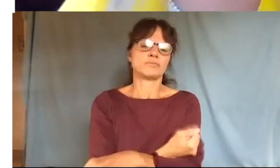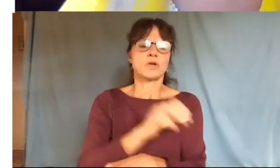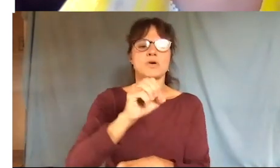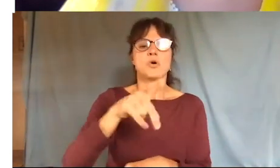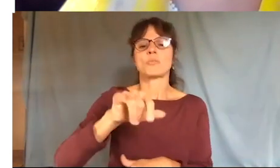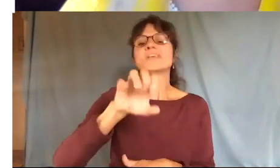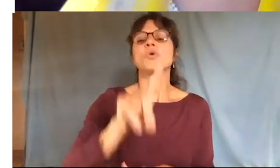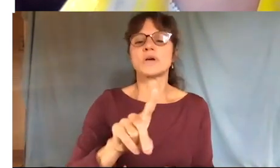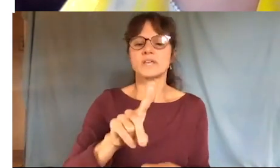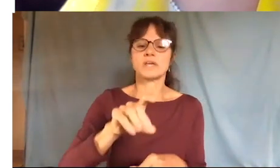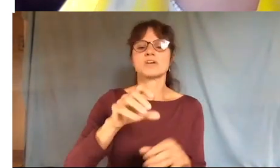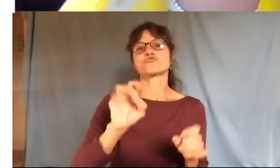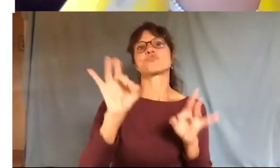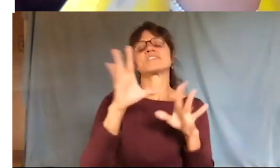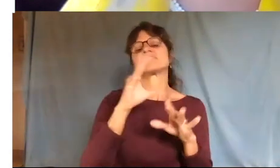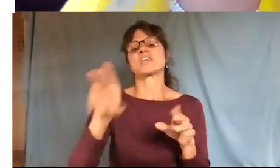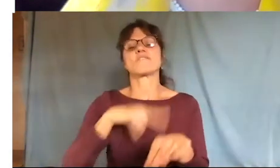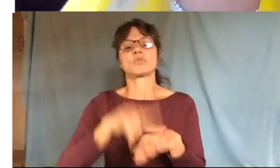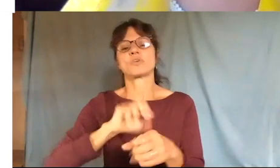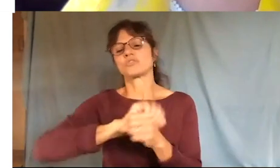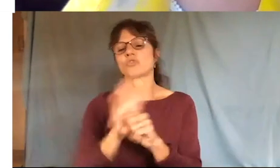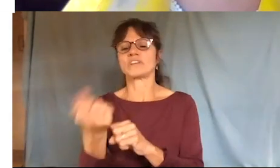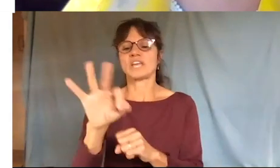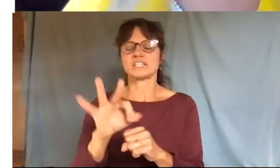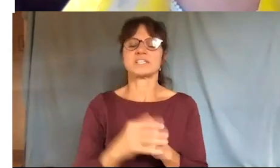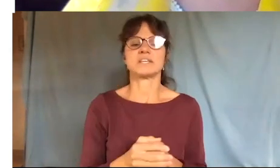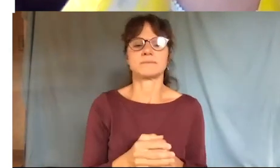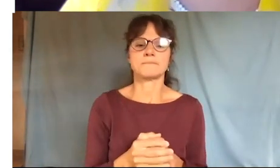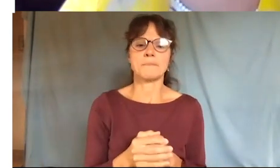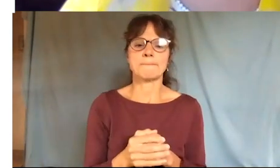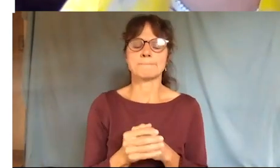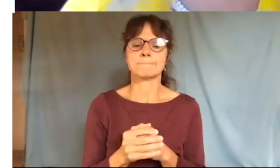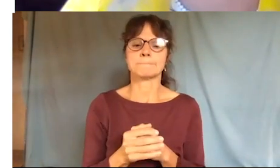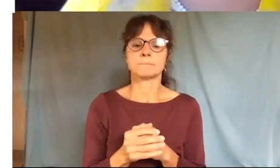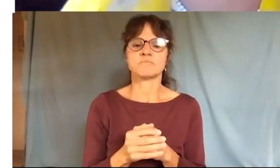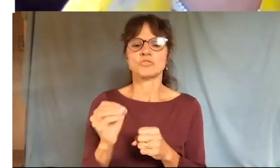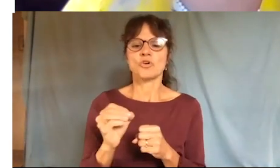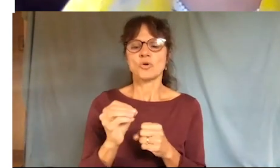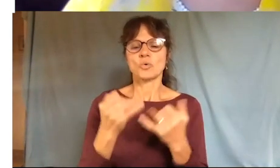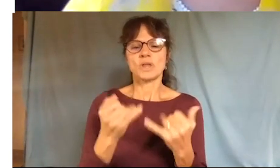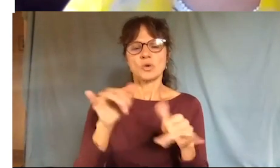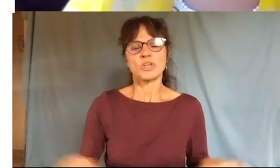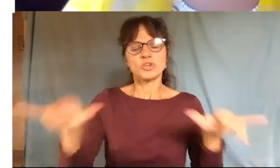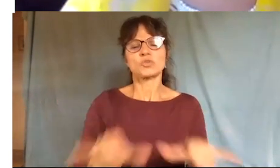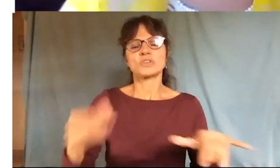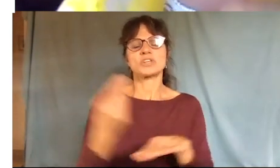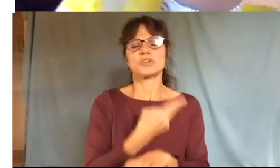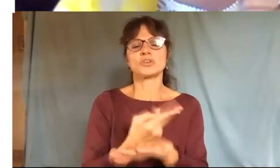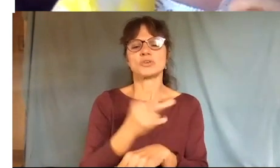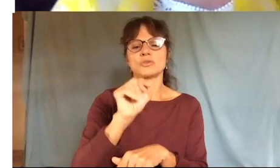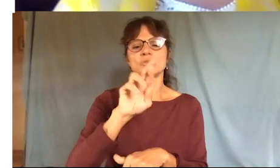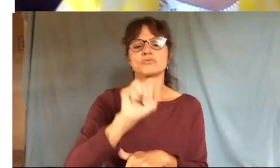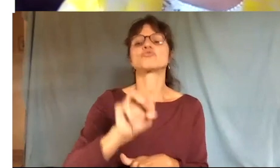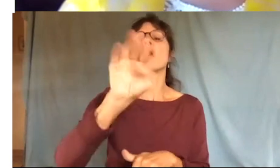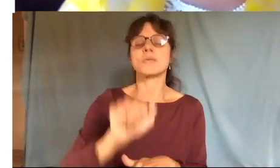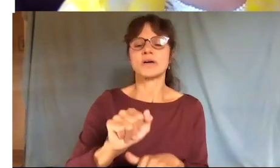course, COVID-19. Next slide, please. So we typically use trauma to